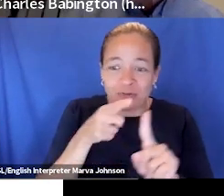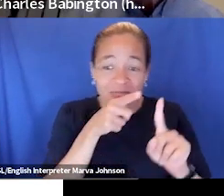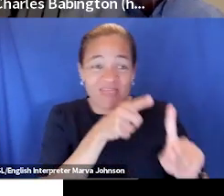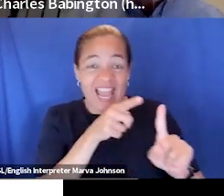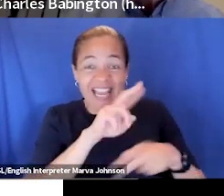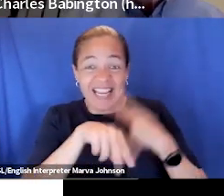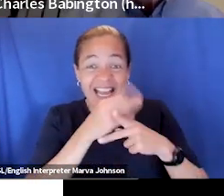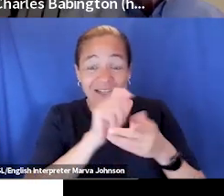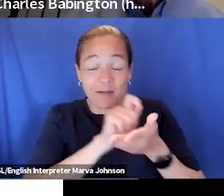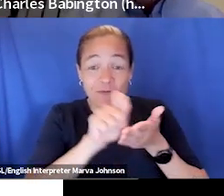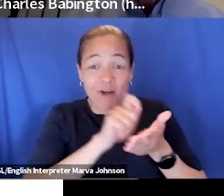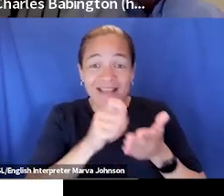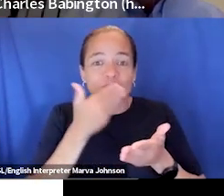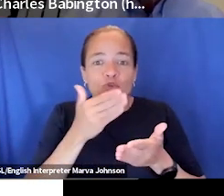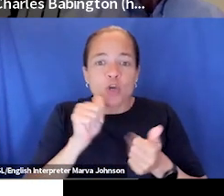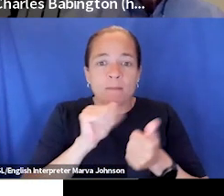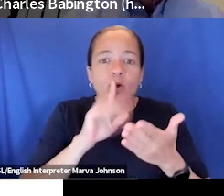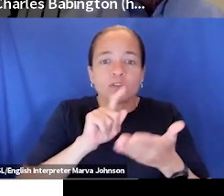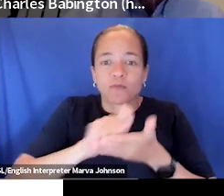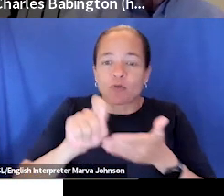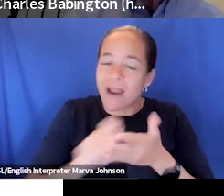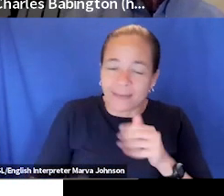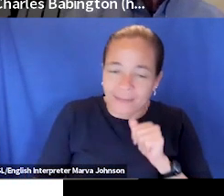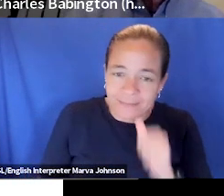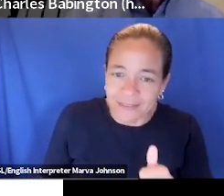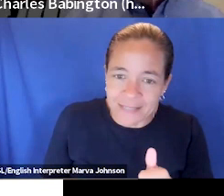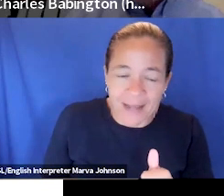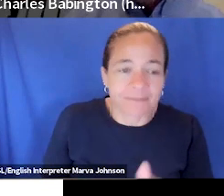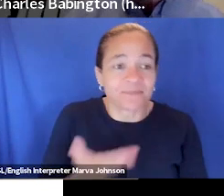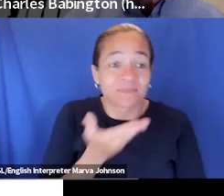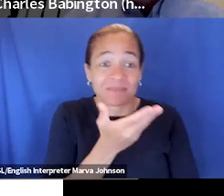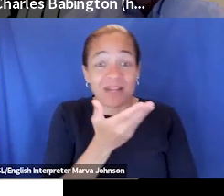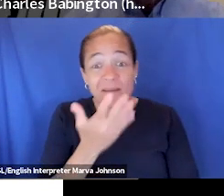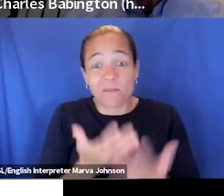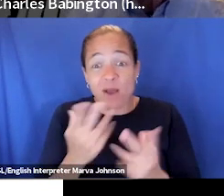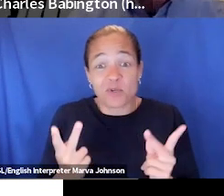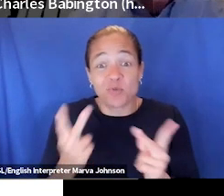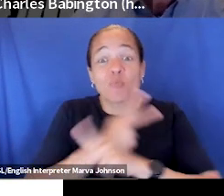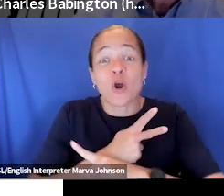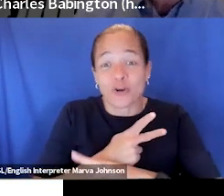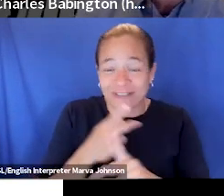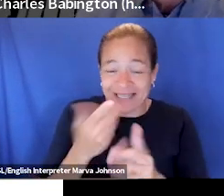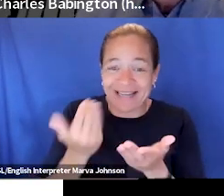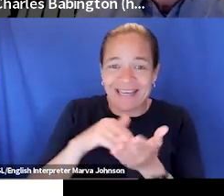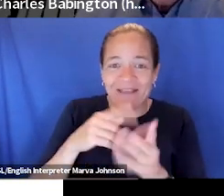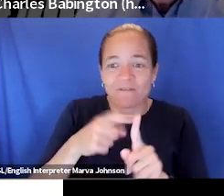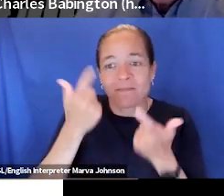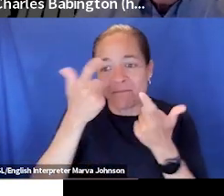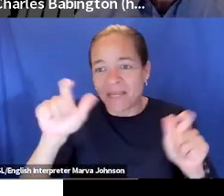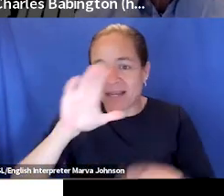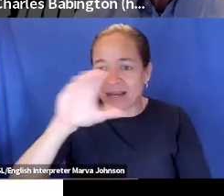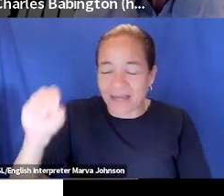multi-syllable words is a good way to write. You'll find a lot of it. Here's one that might even be worse, again, from some big company.